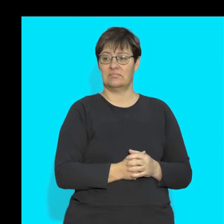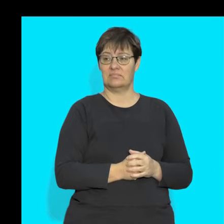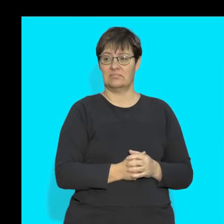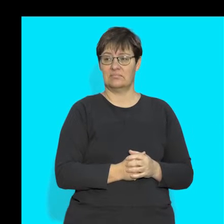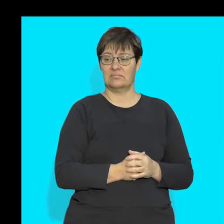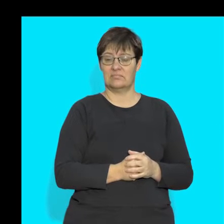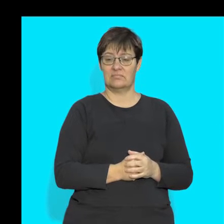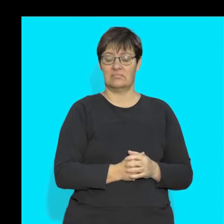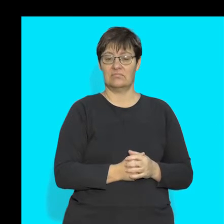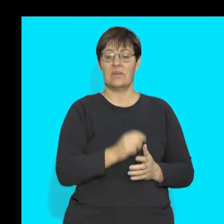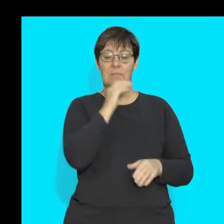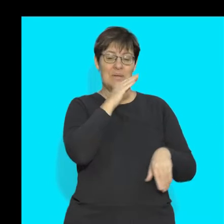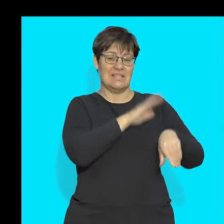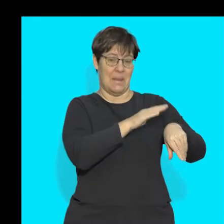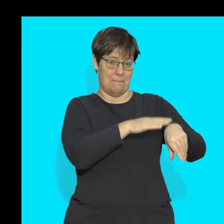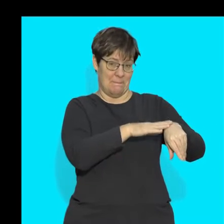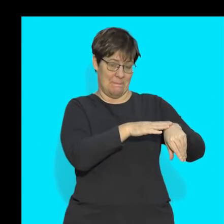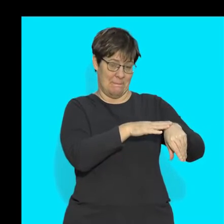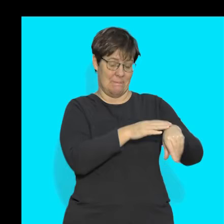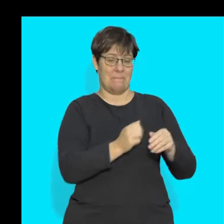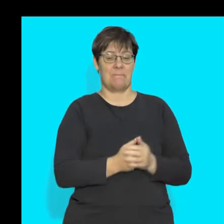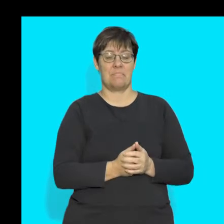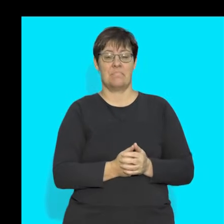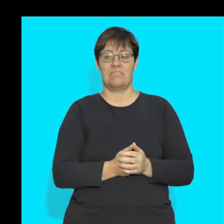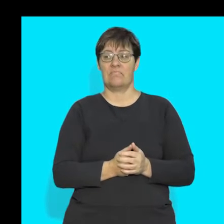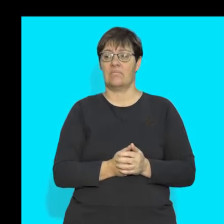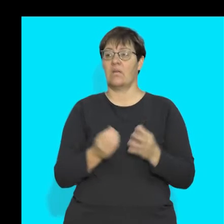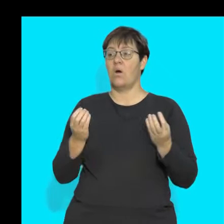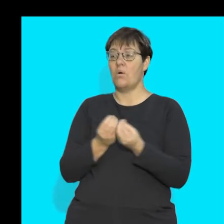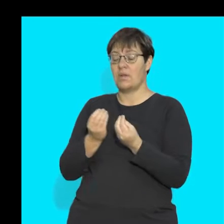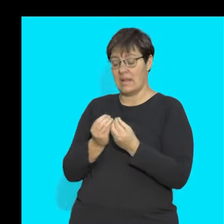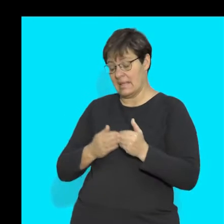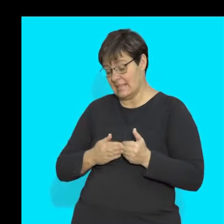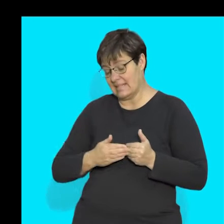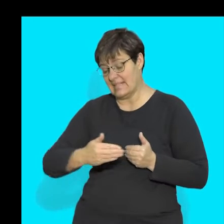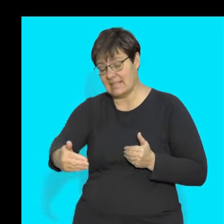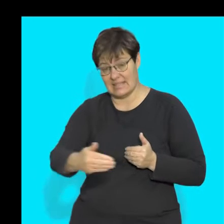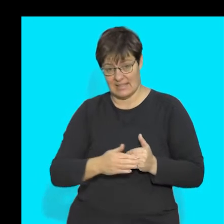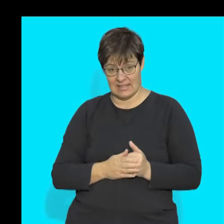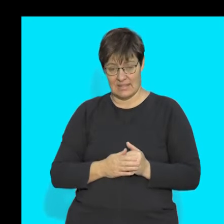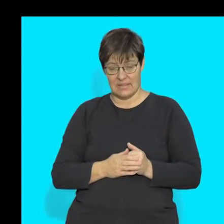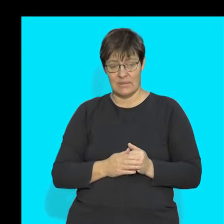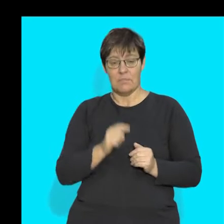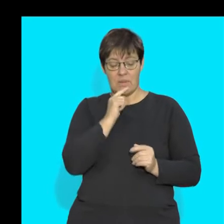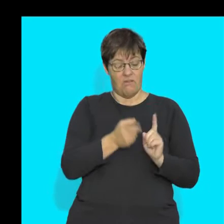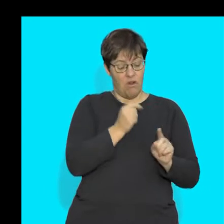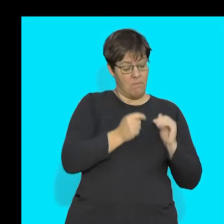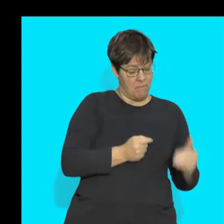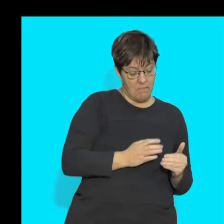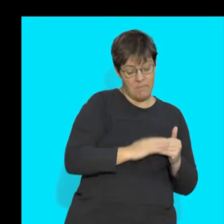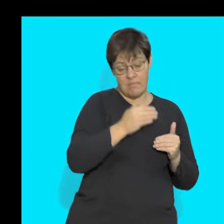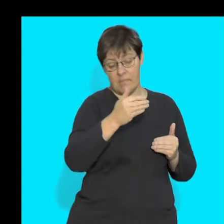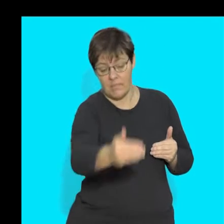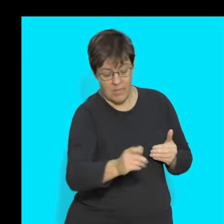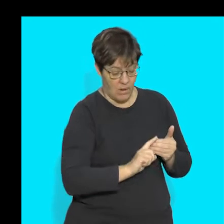go, rate means time at which an object covers a distance. So it's how